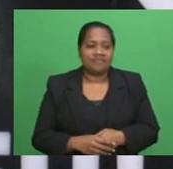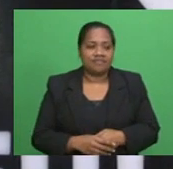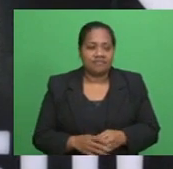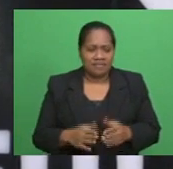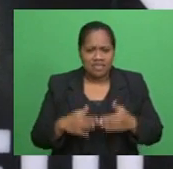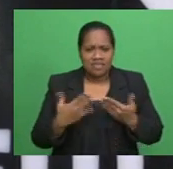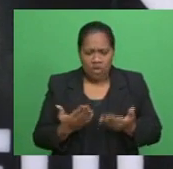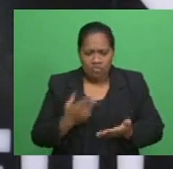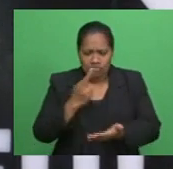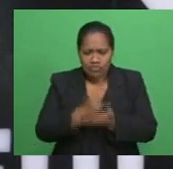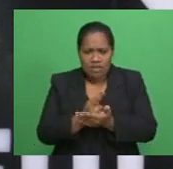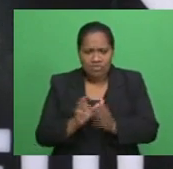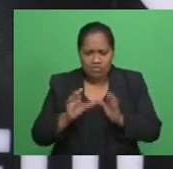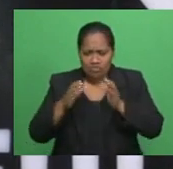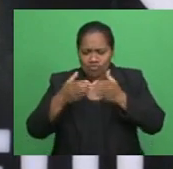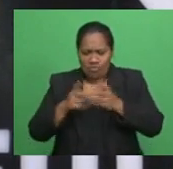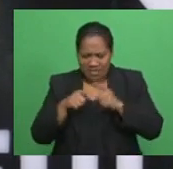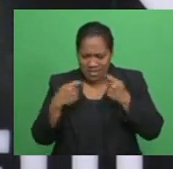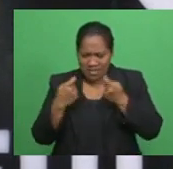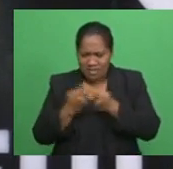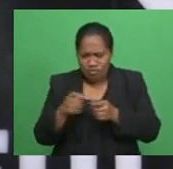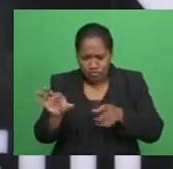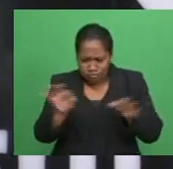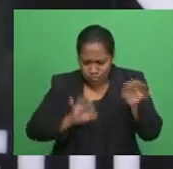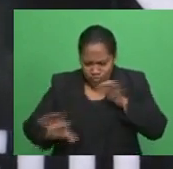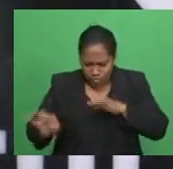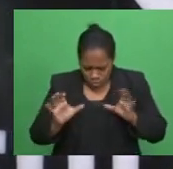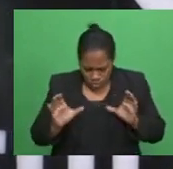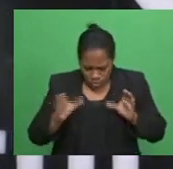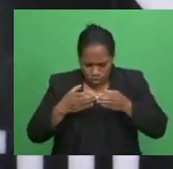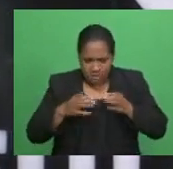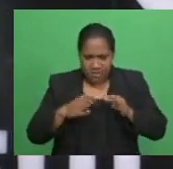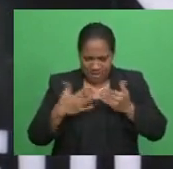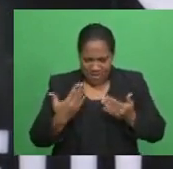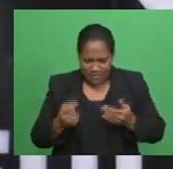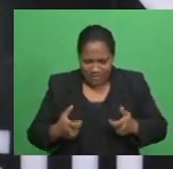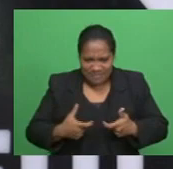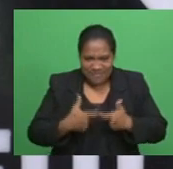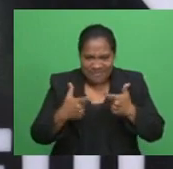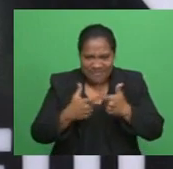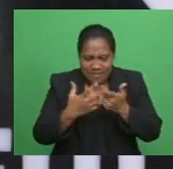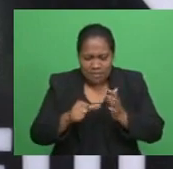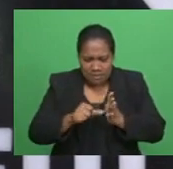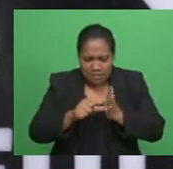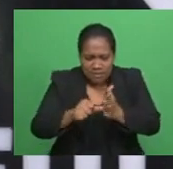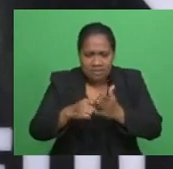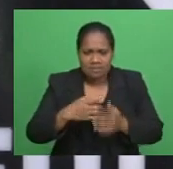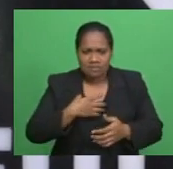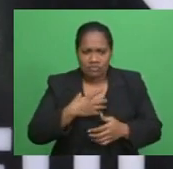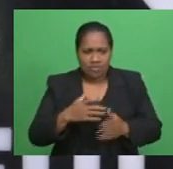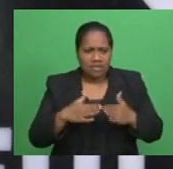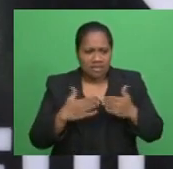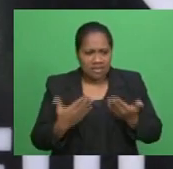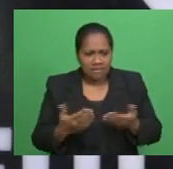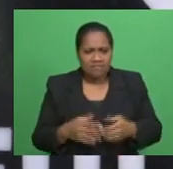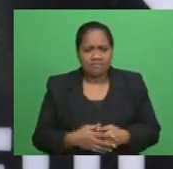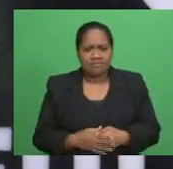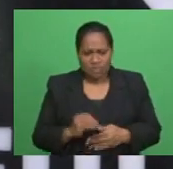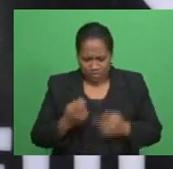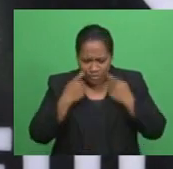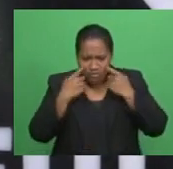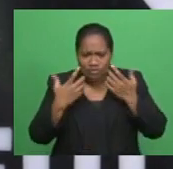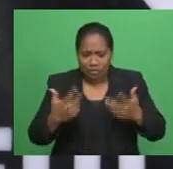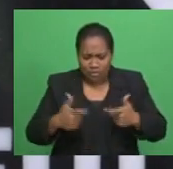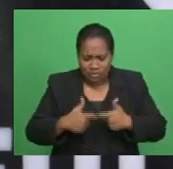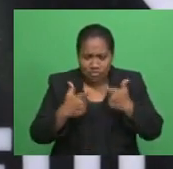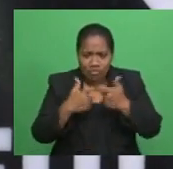players together and go and take on the challenge that is now just got even more difficult, as CEO has just indicated, and the challenges that we